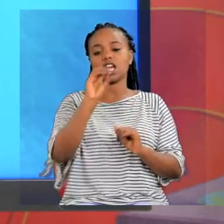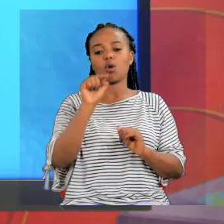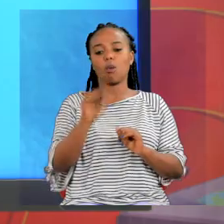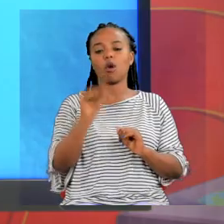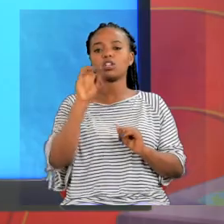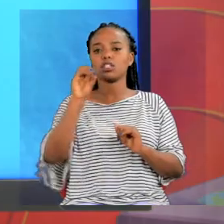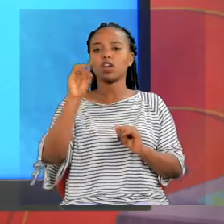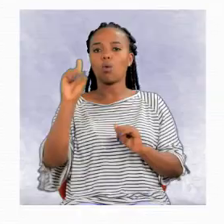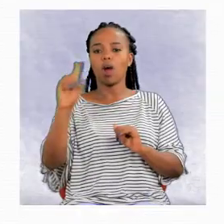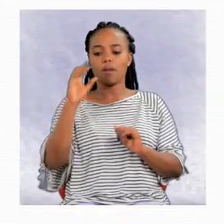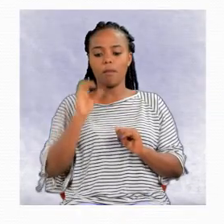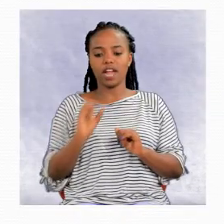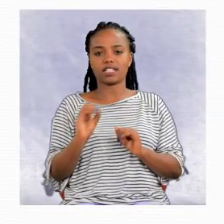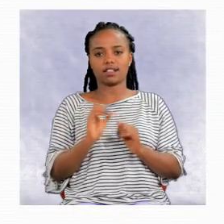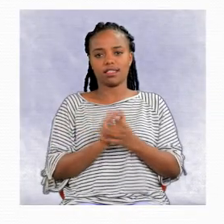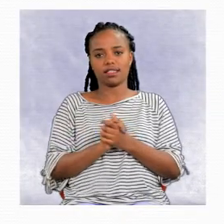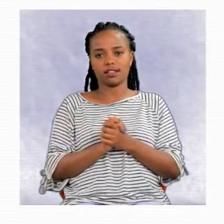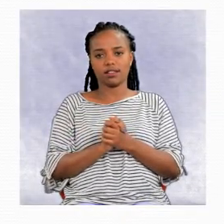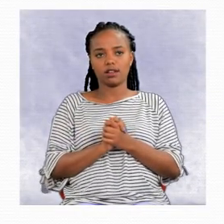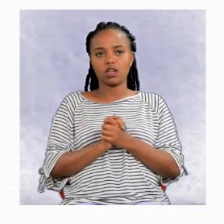0.01%. So,